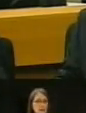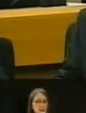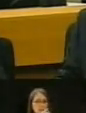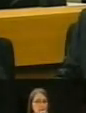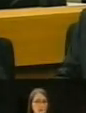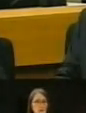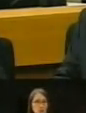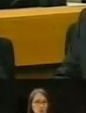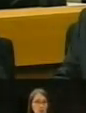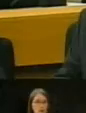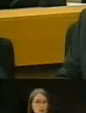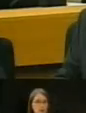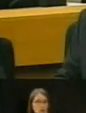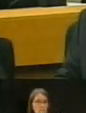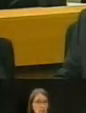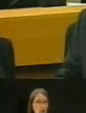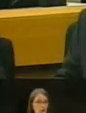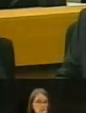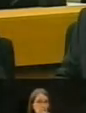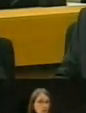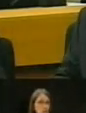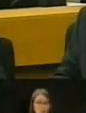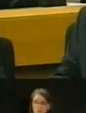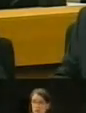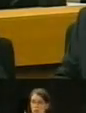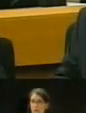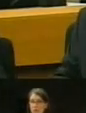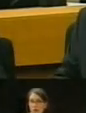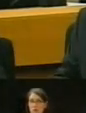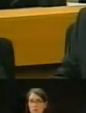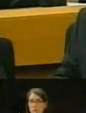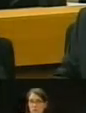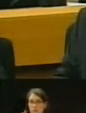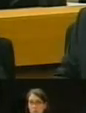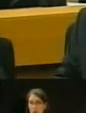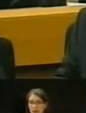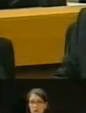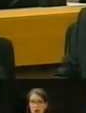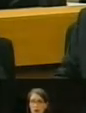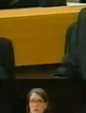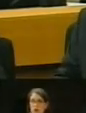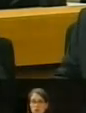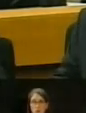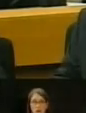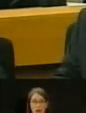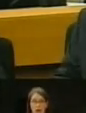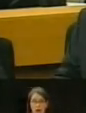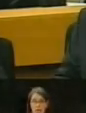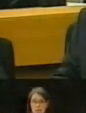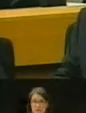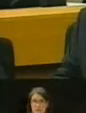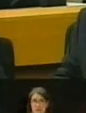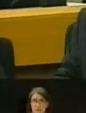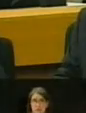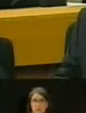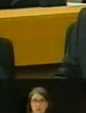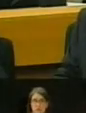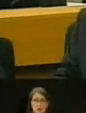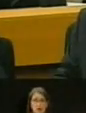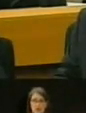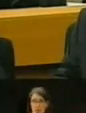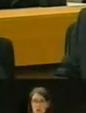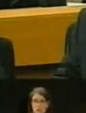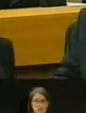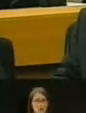appointments. And I do not feel like myself personally that I've violated any law or I've taken